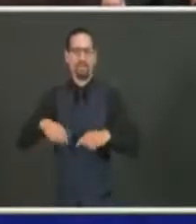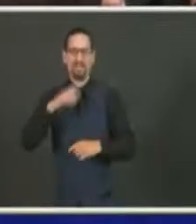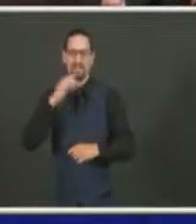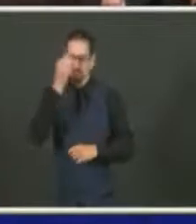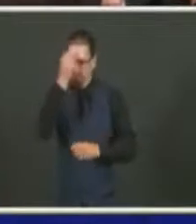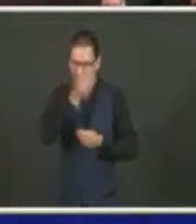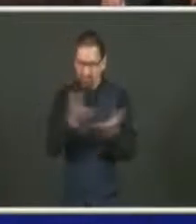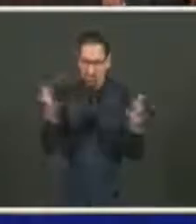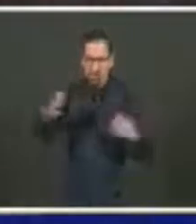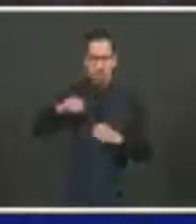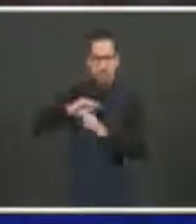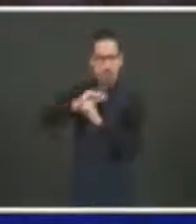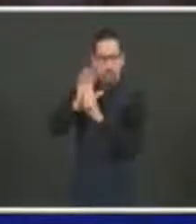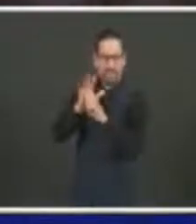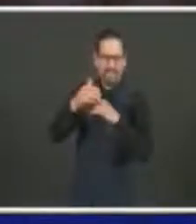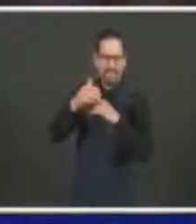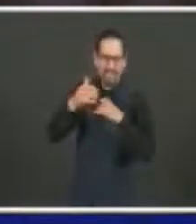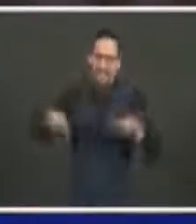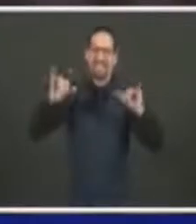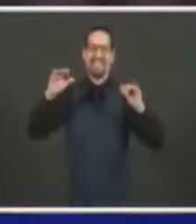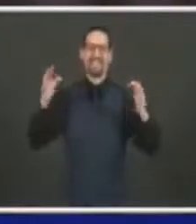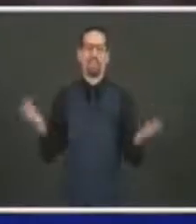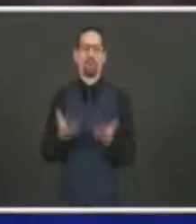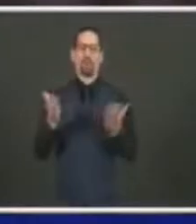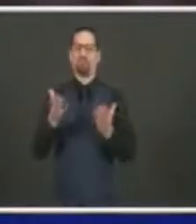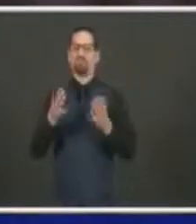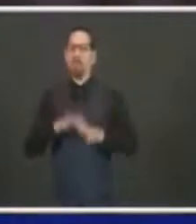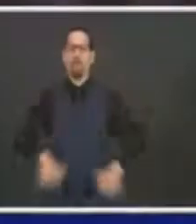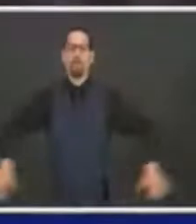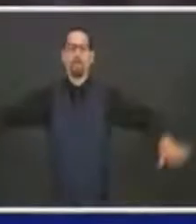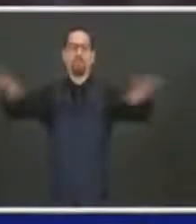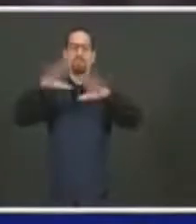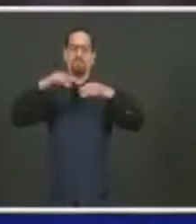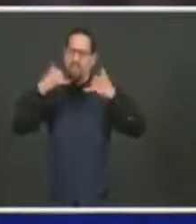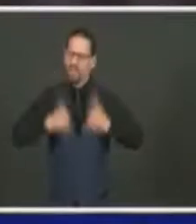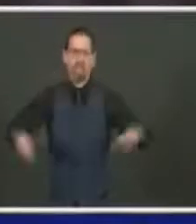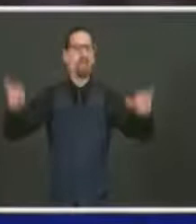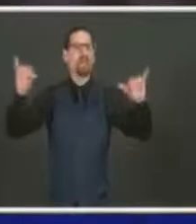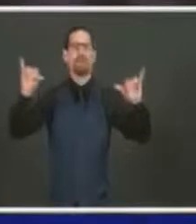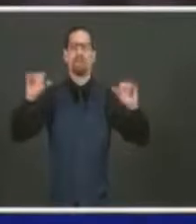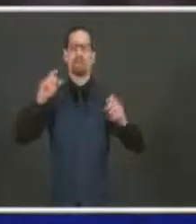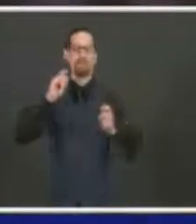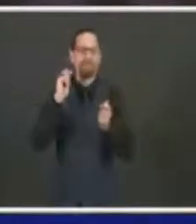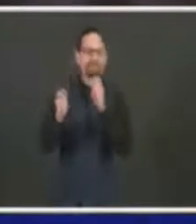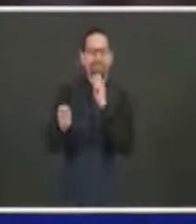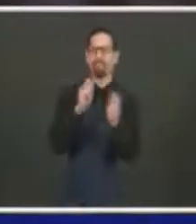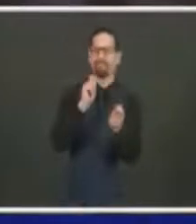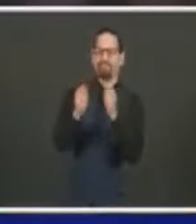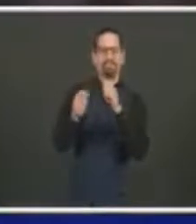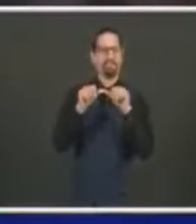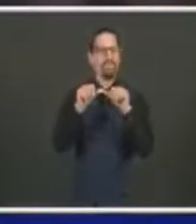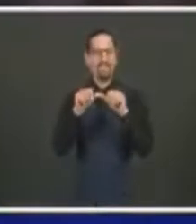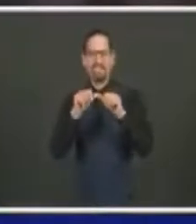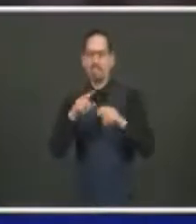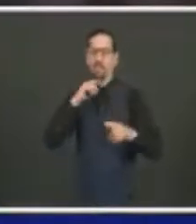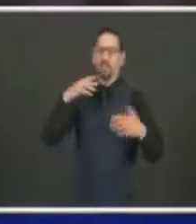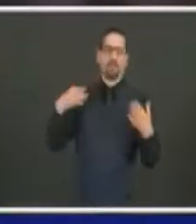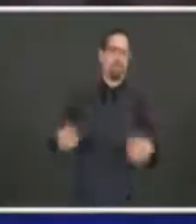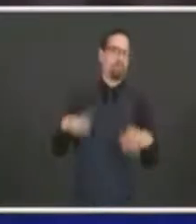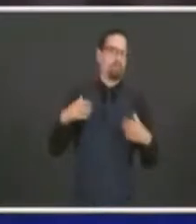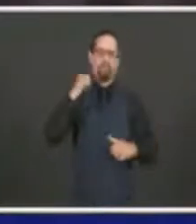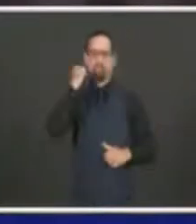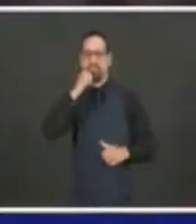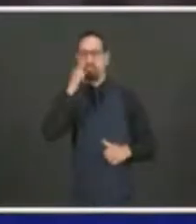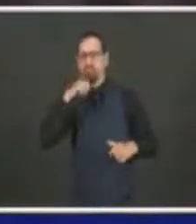see from the experiences all around the country that it's an ever-changing situation, and that means you have to stay